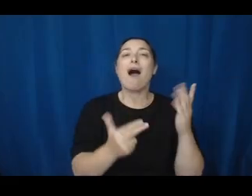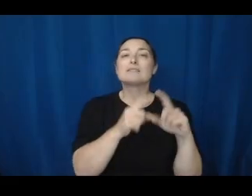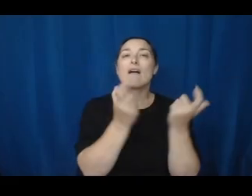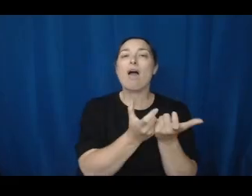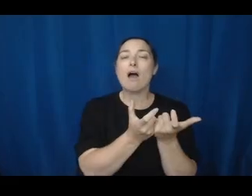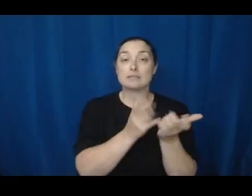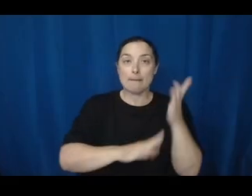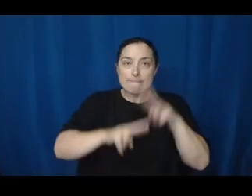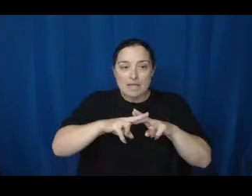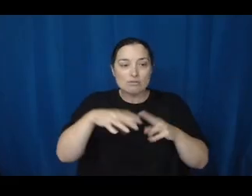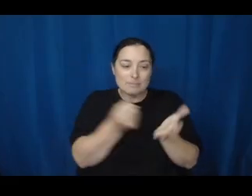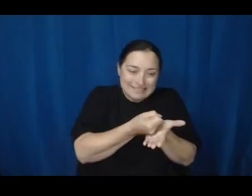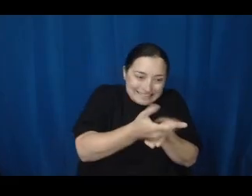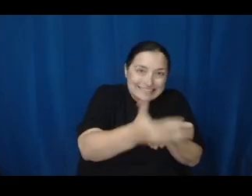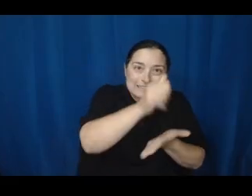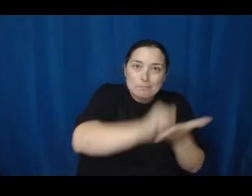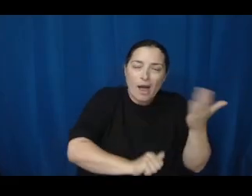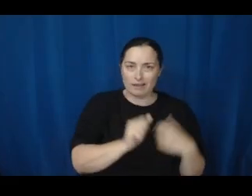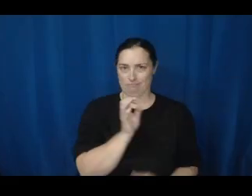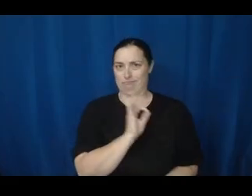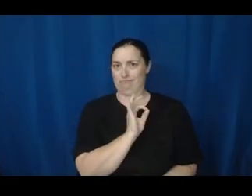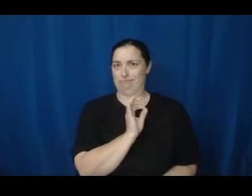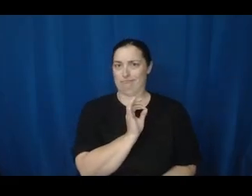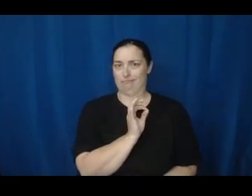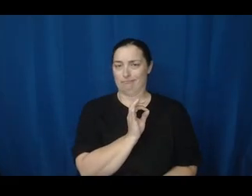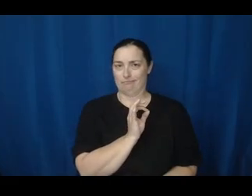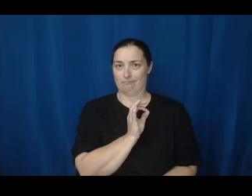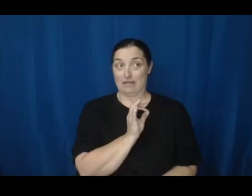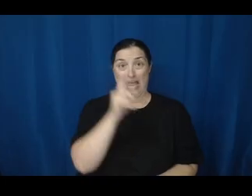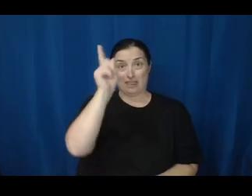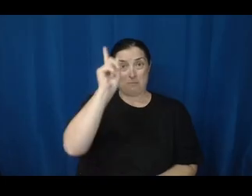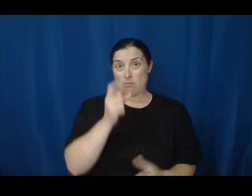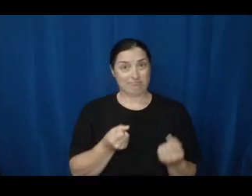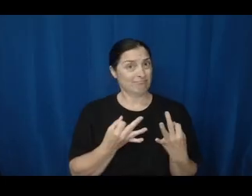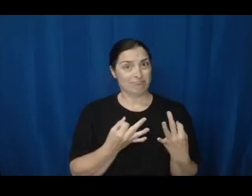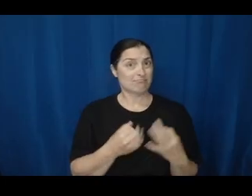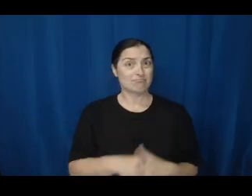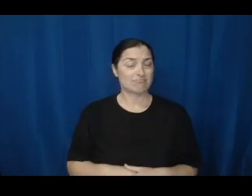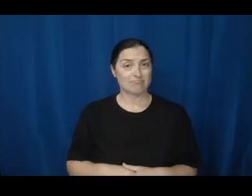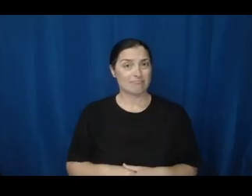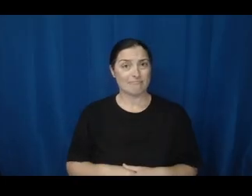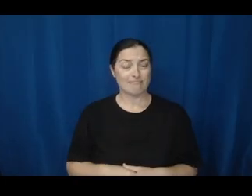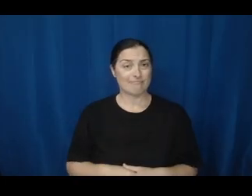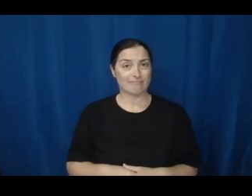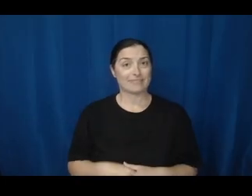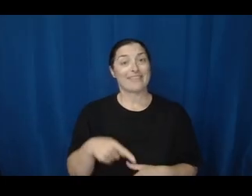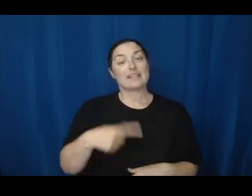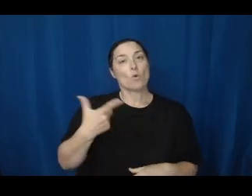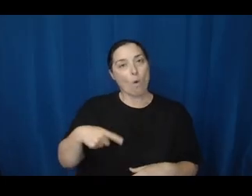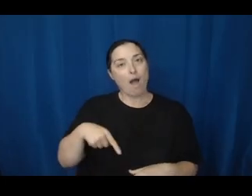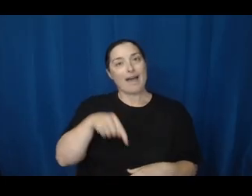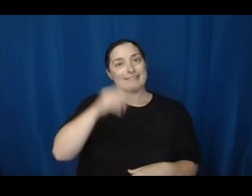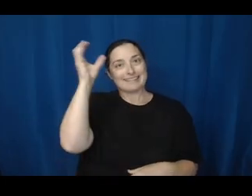don't need to pay for that. And now it's not like this. And that's what is driving this country's education towards more and